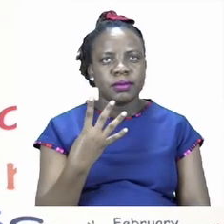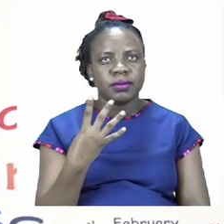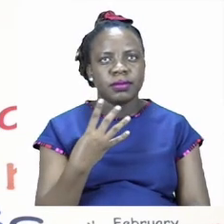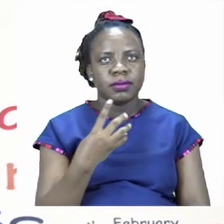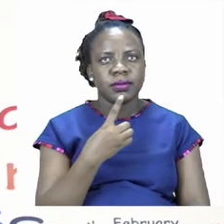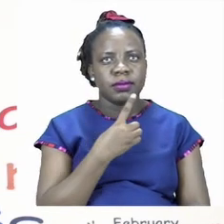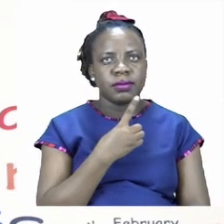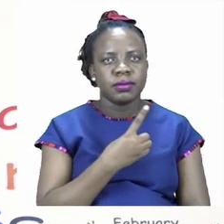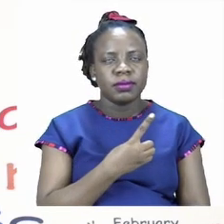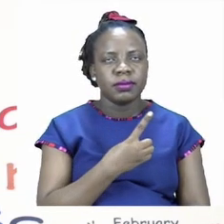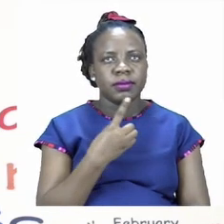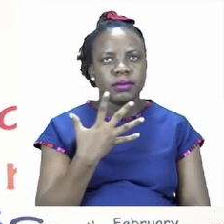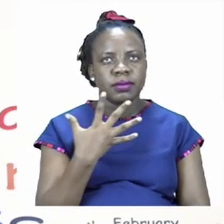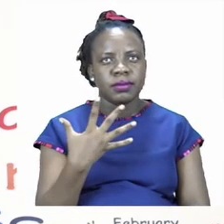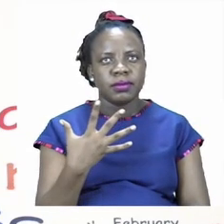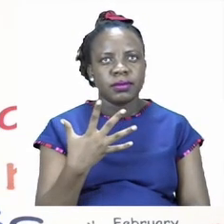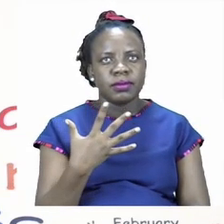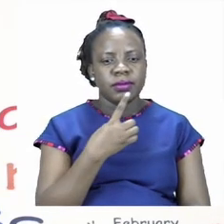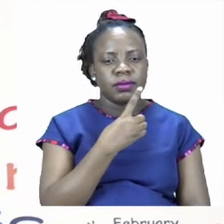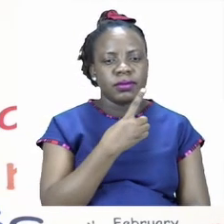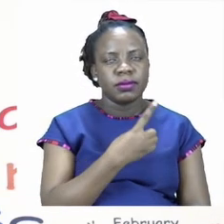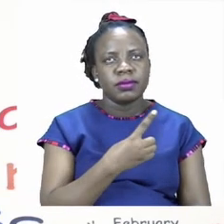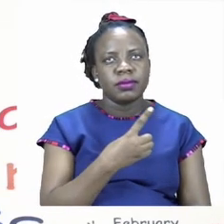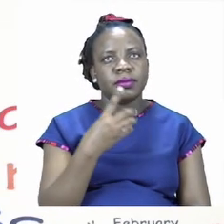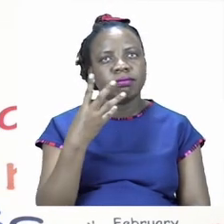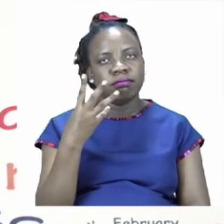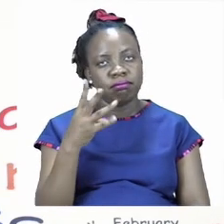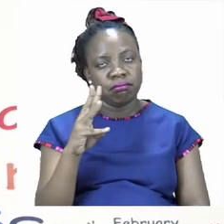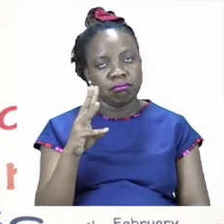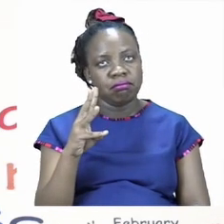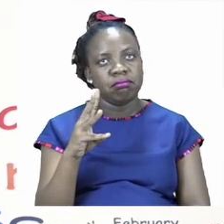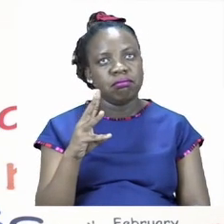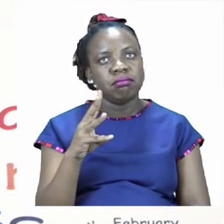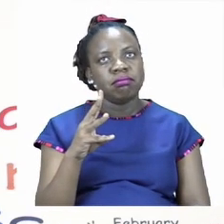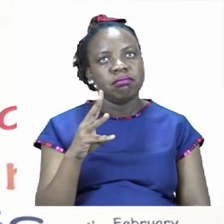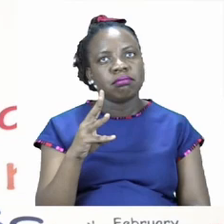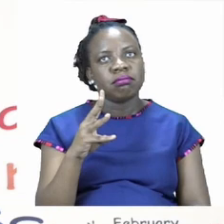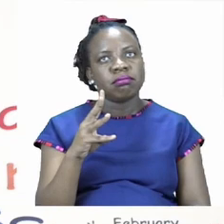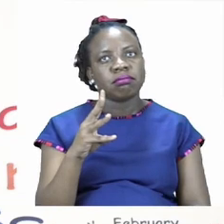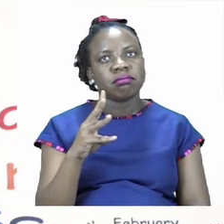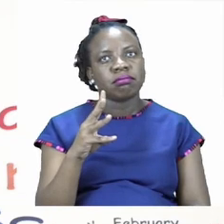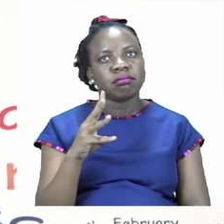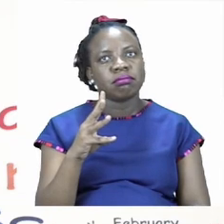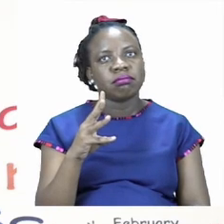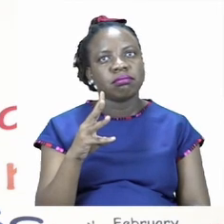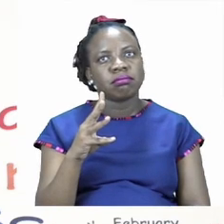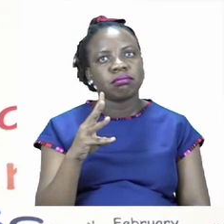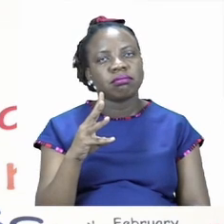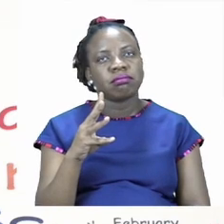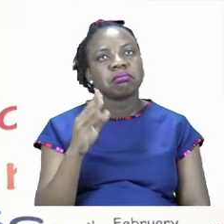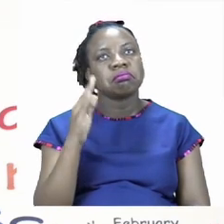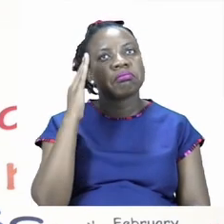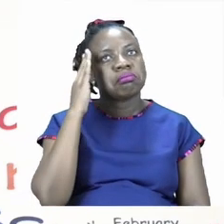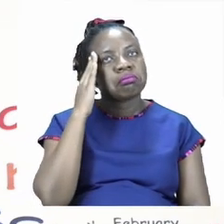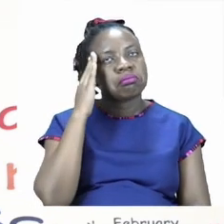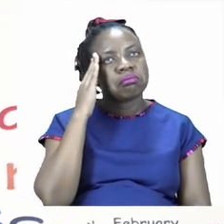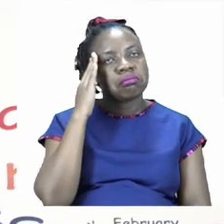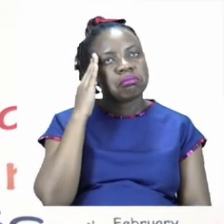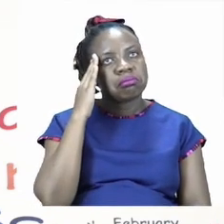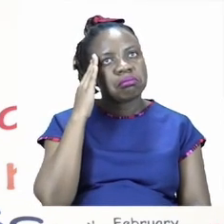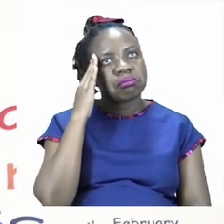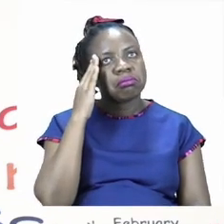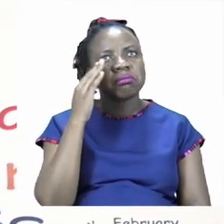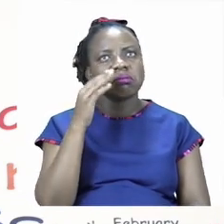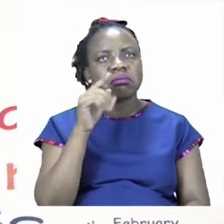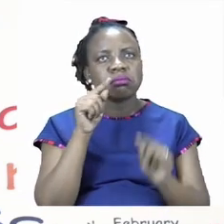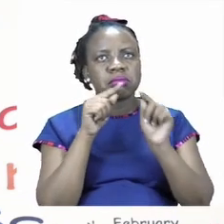14, 15, and 16. So we know that this one, we